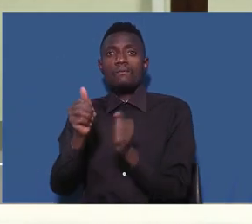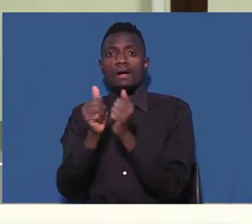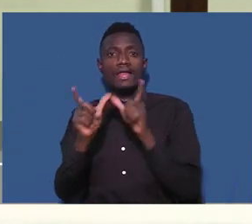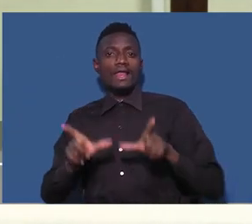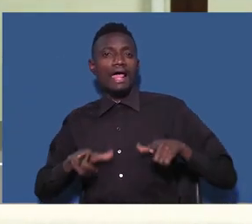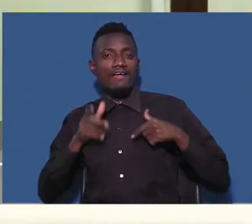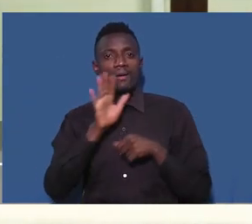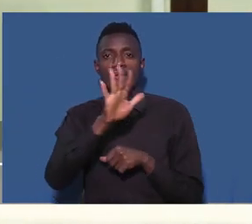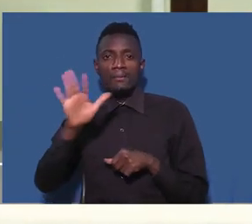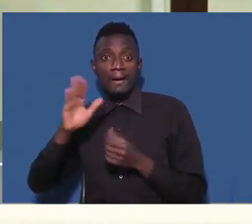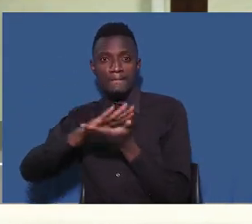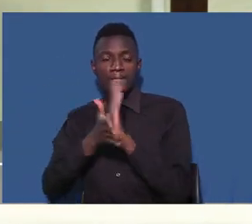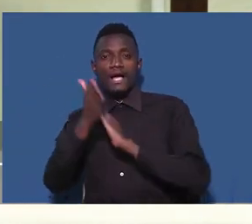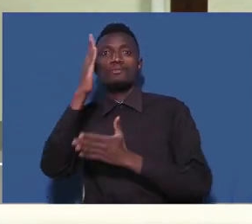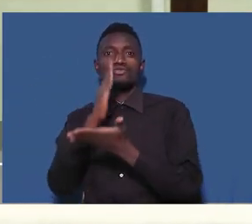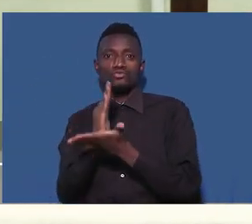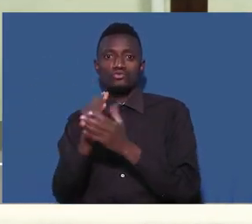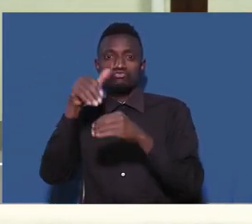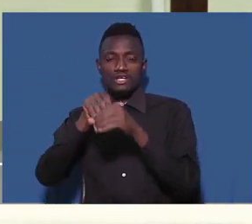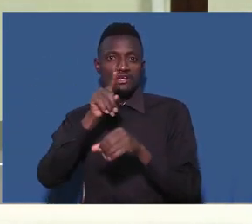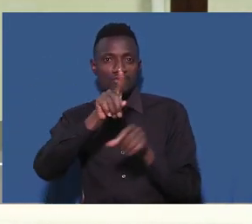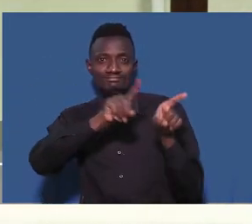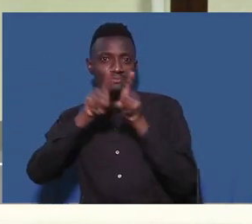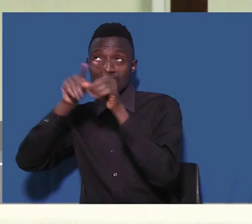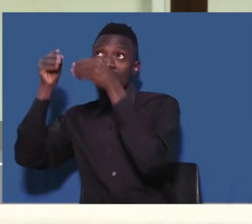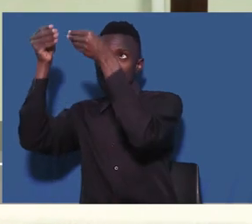it becomes real in you and gives you faith.